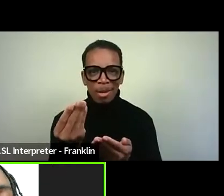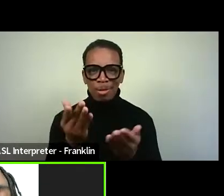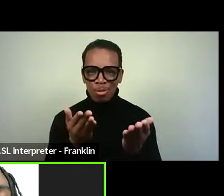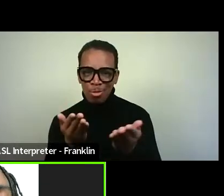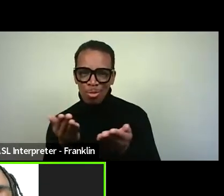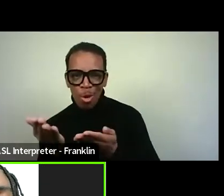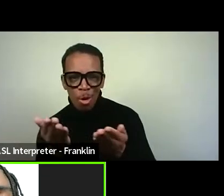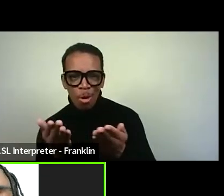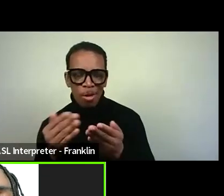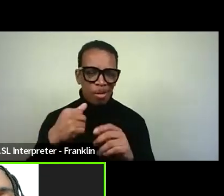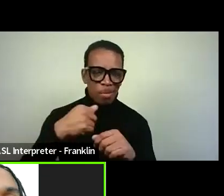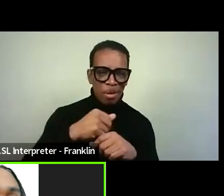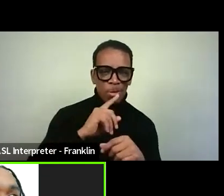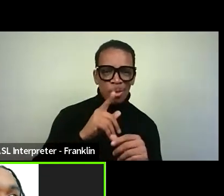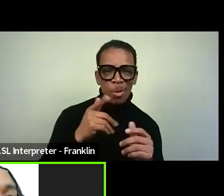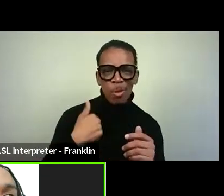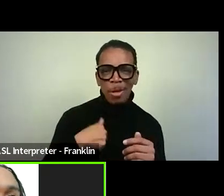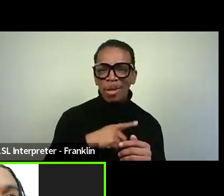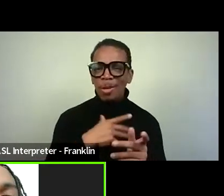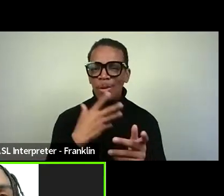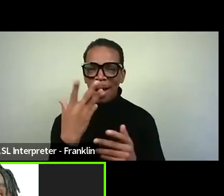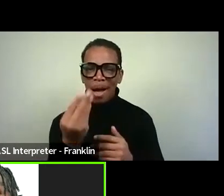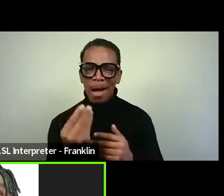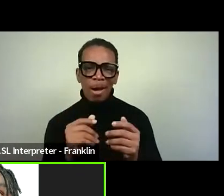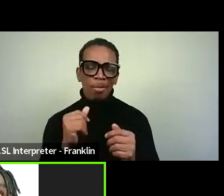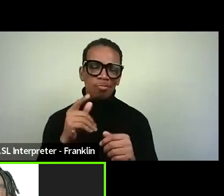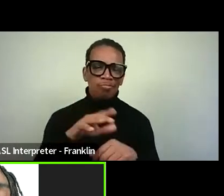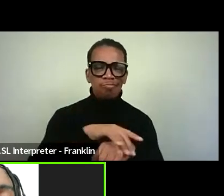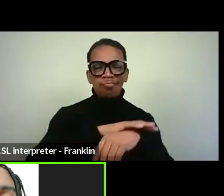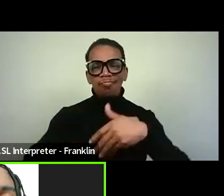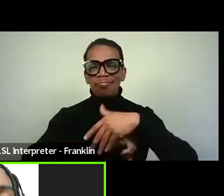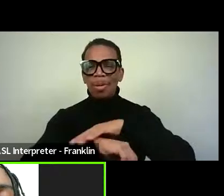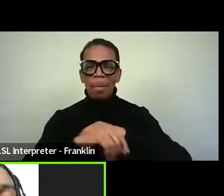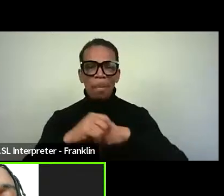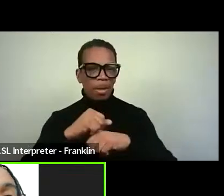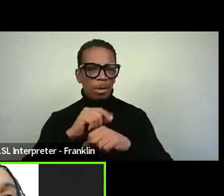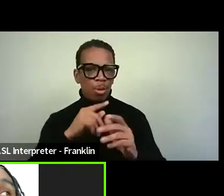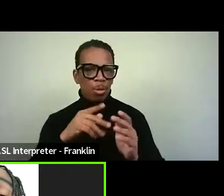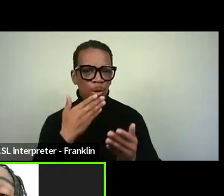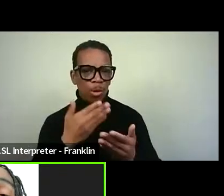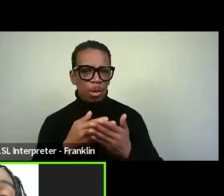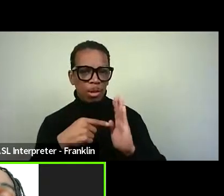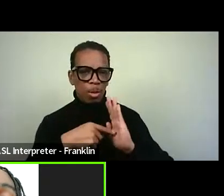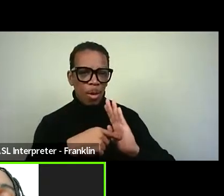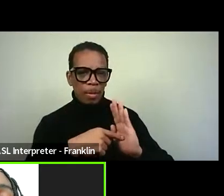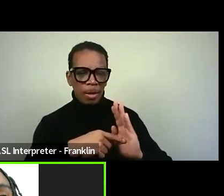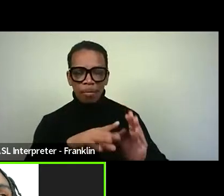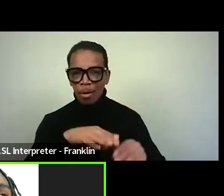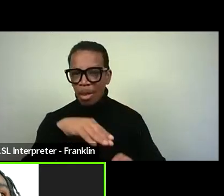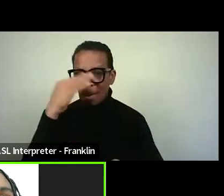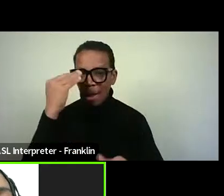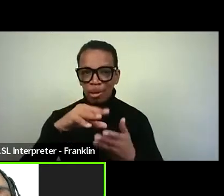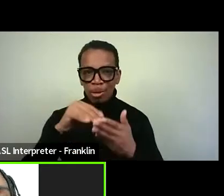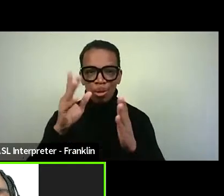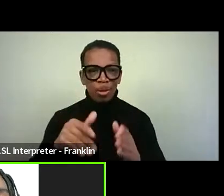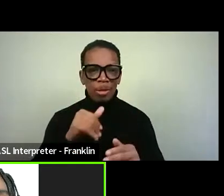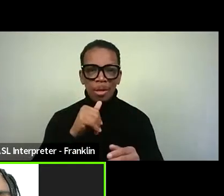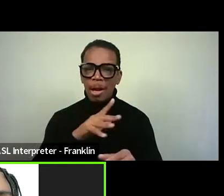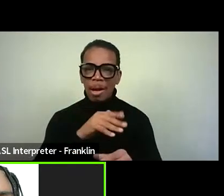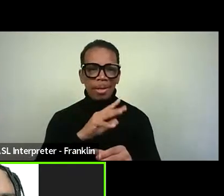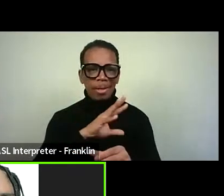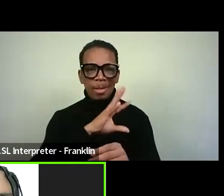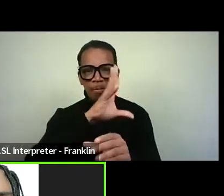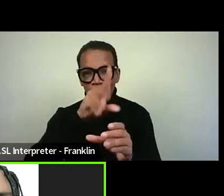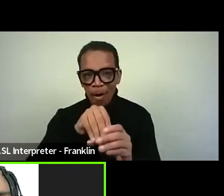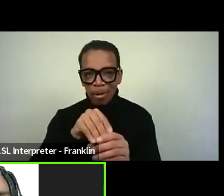making sure that we have a presence, making sure that we're on great academic standing and being a great representation for even the Black students that were not in the